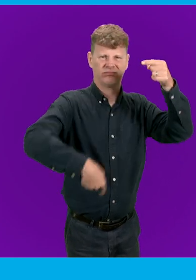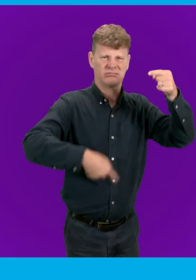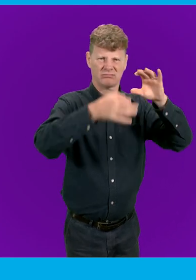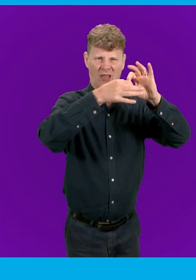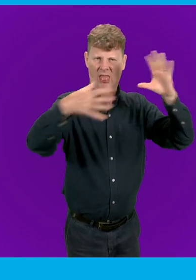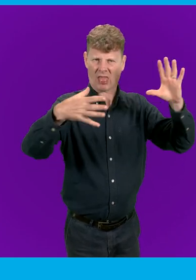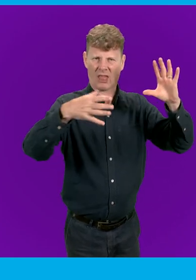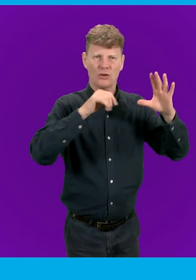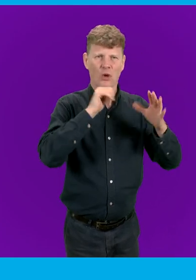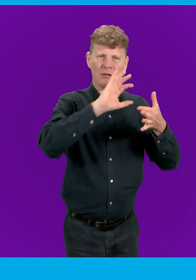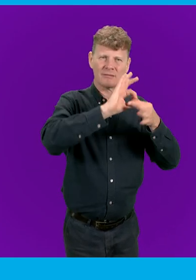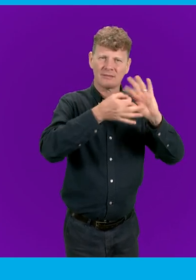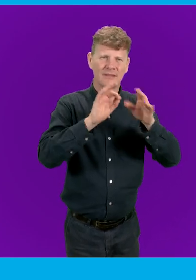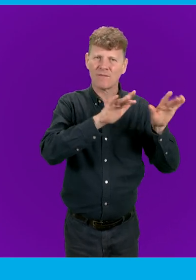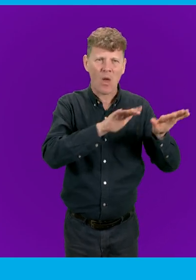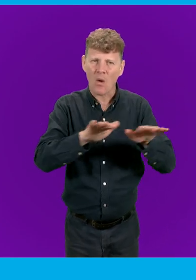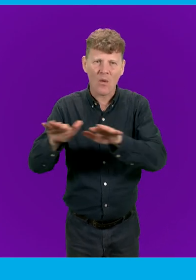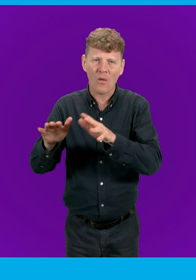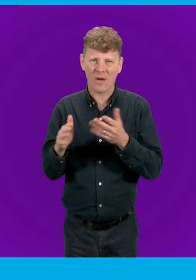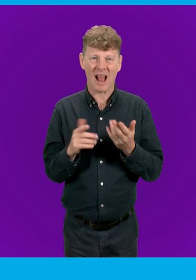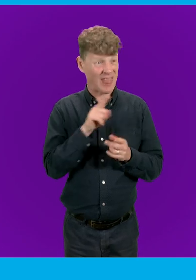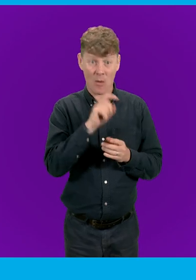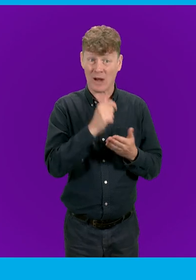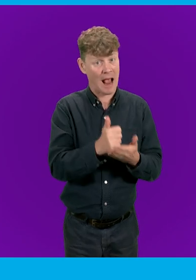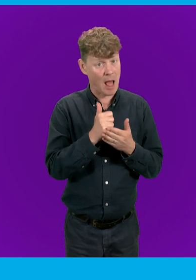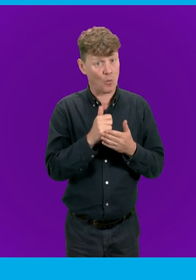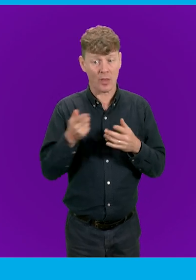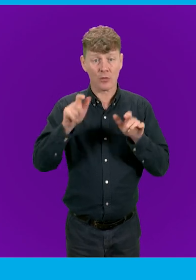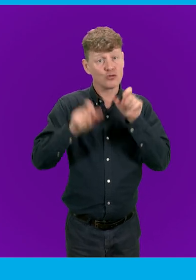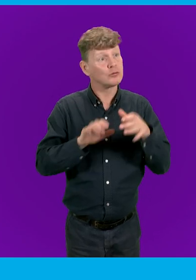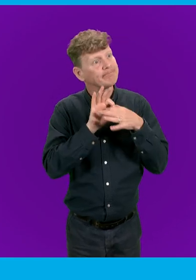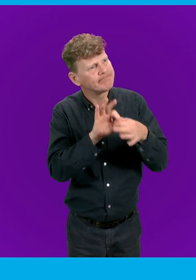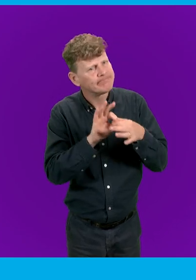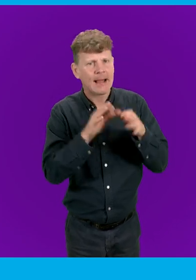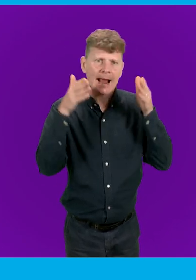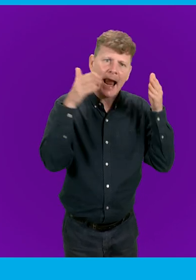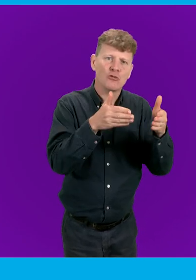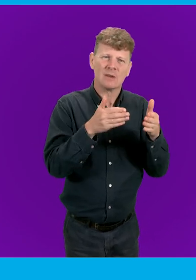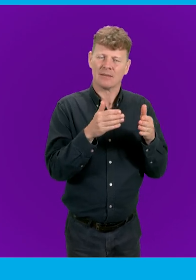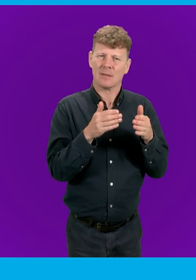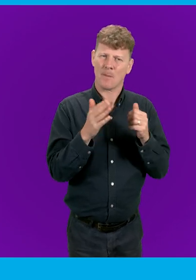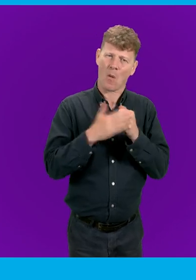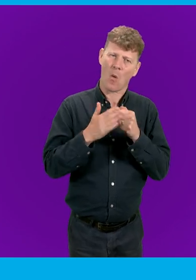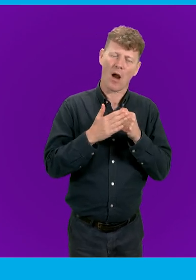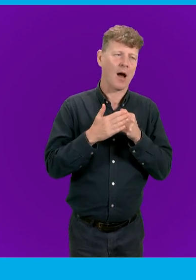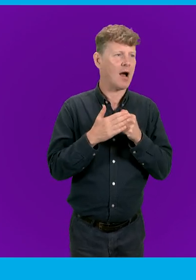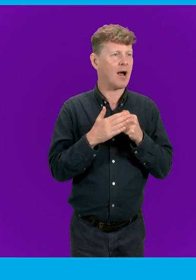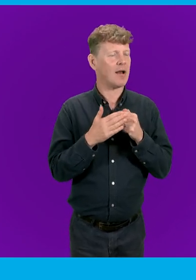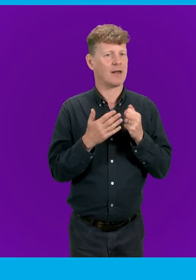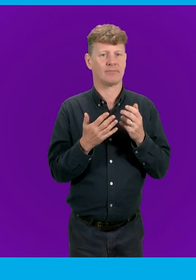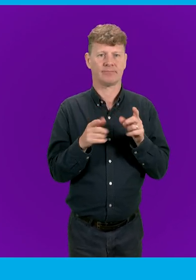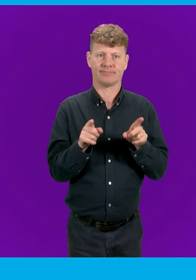link into each other? And even that just would help with engagement, like just having it slightly more,